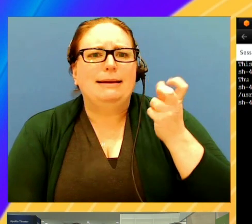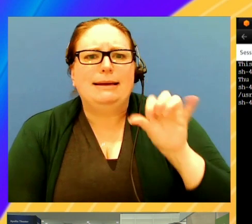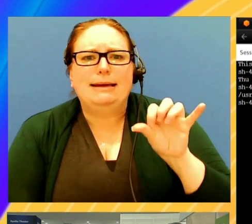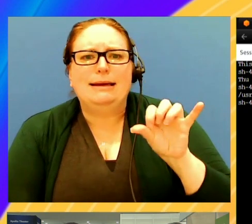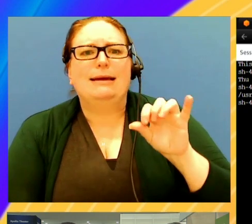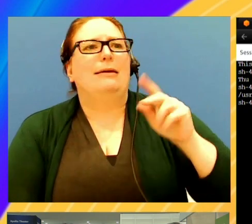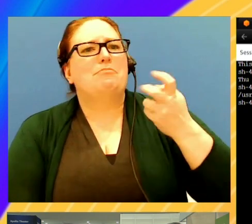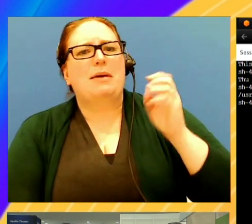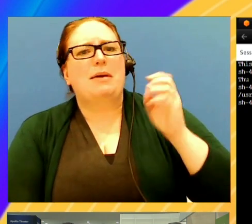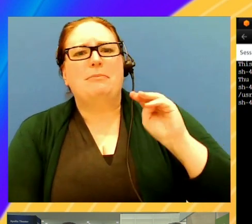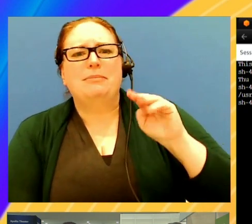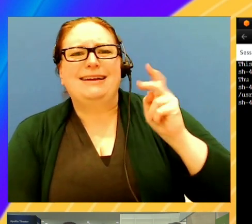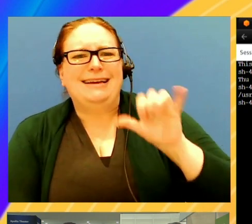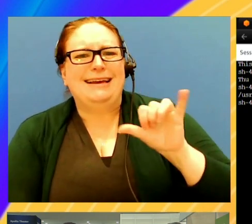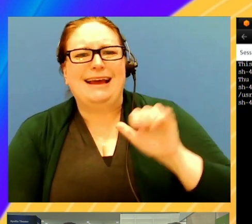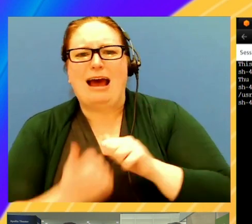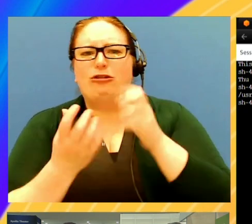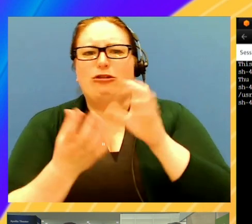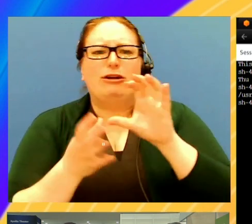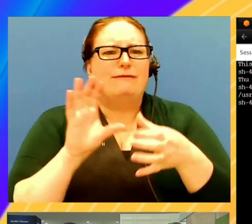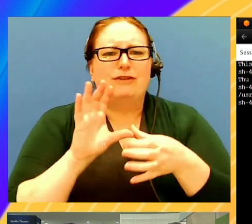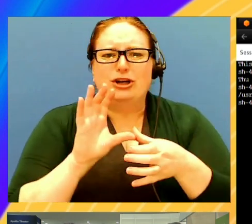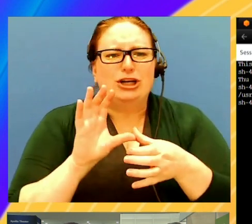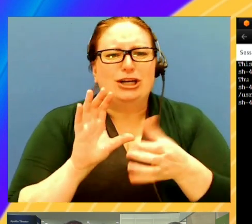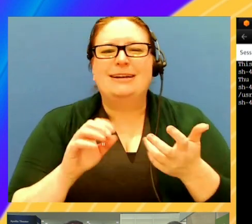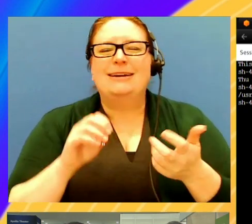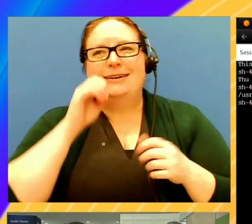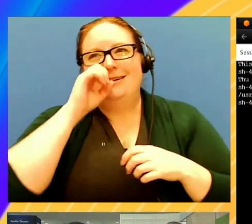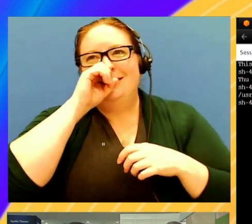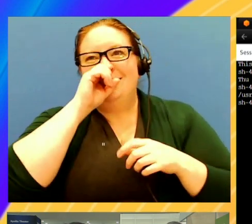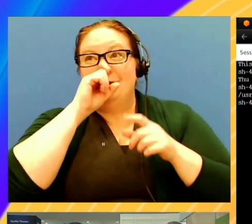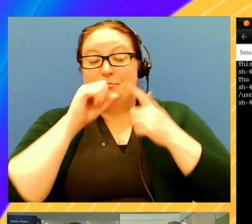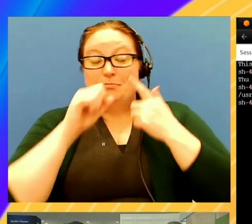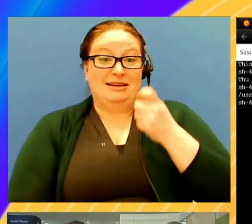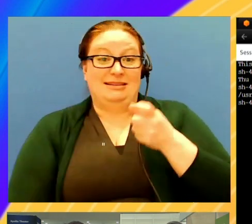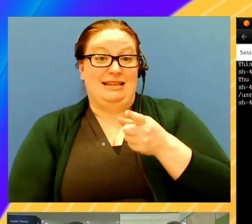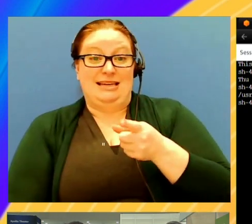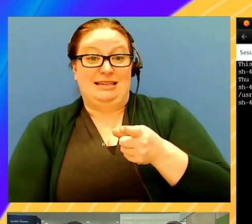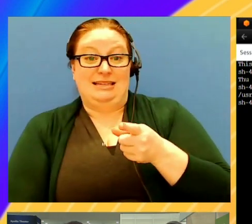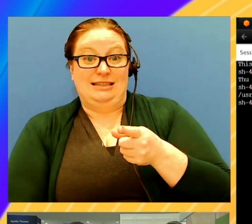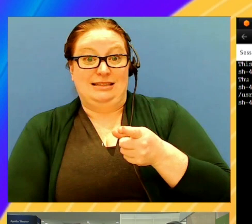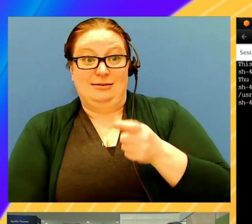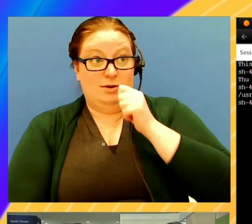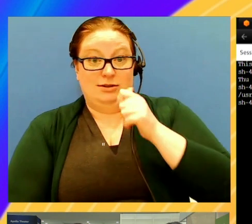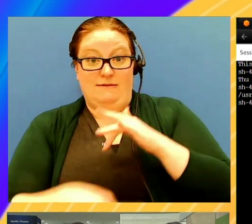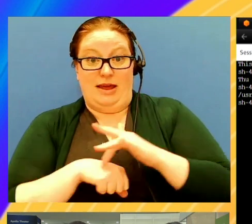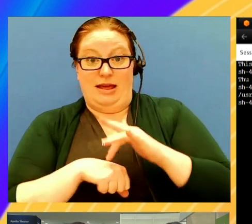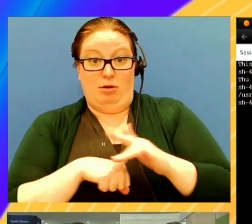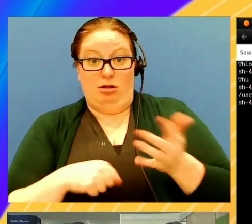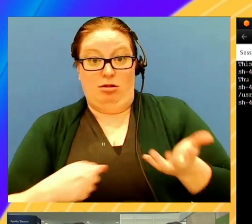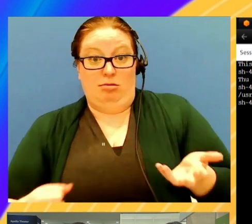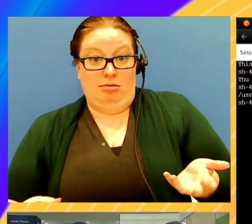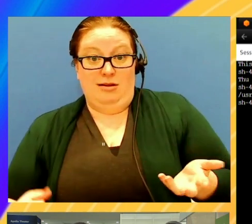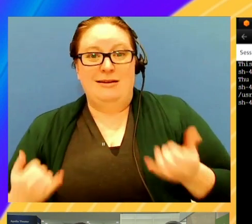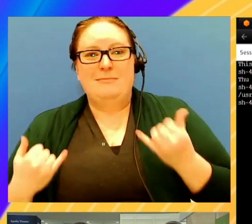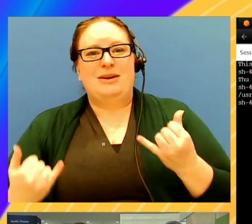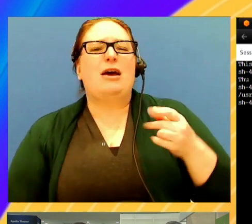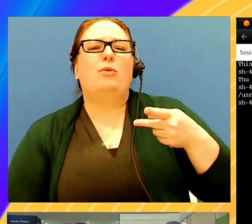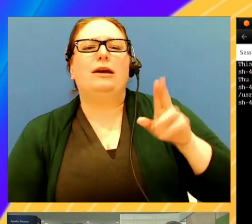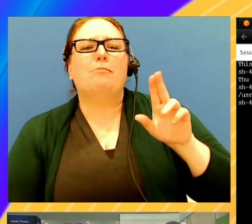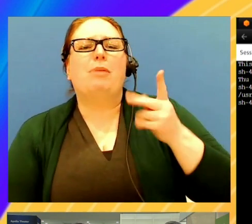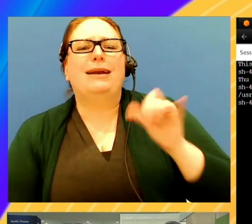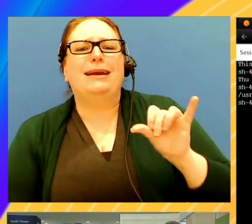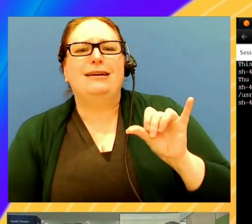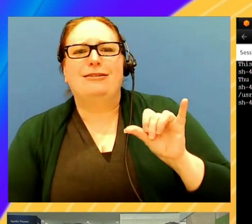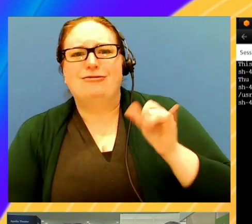key with pagent and all that stuff. And because this wasn't that available, but now we can PuTTY right there or open an